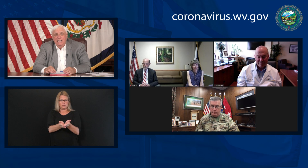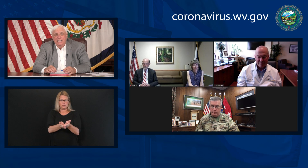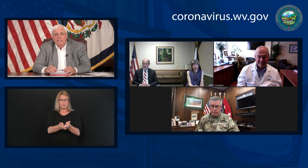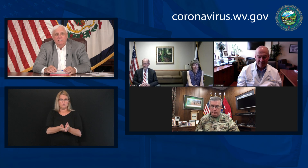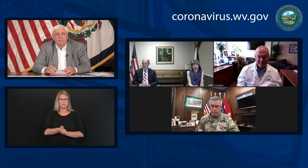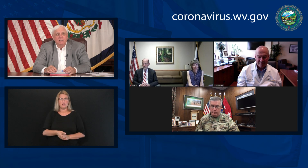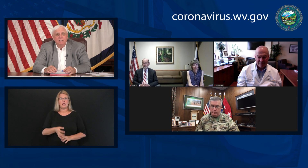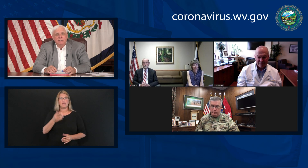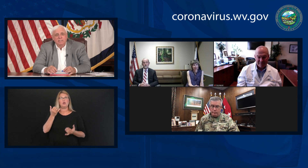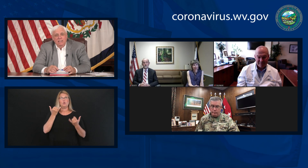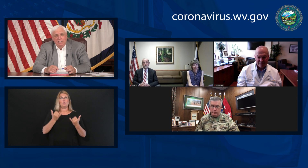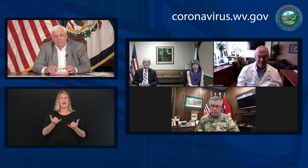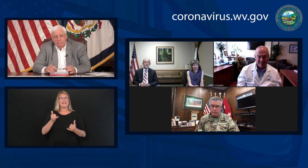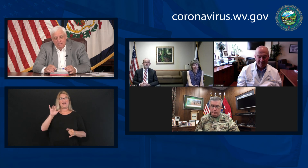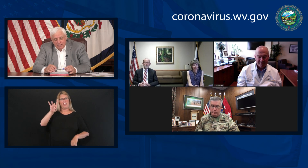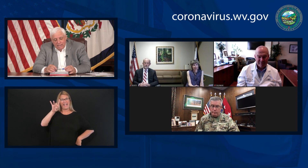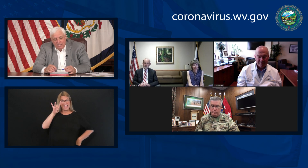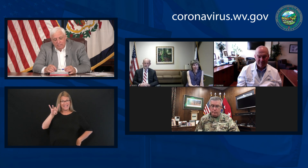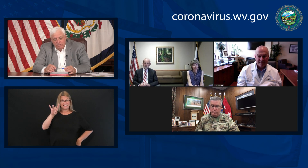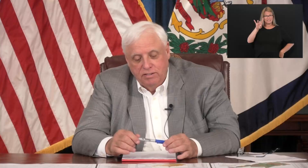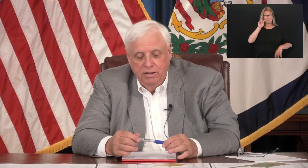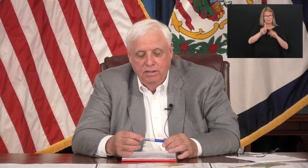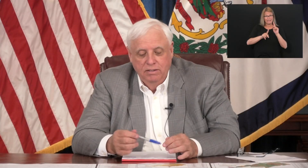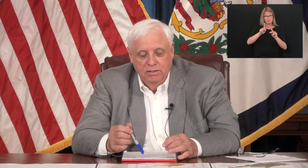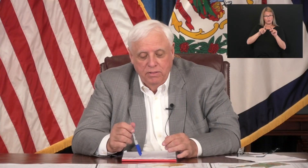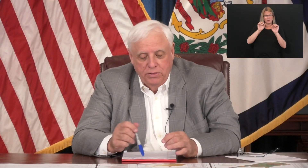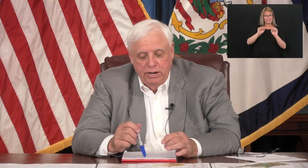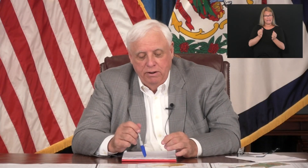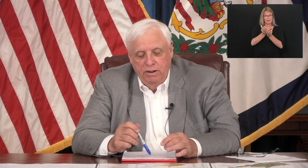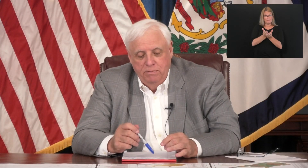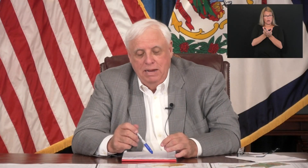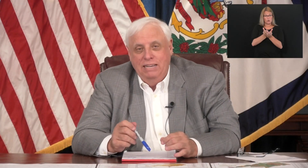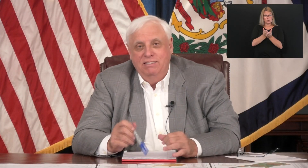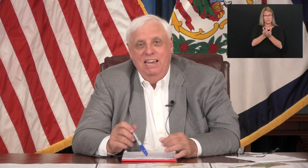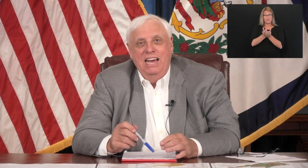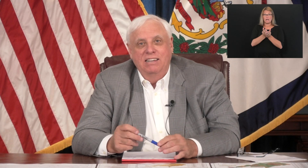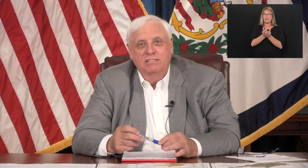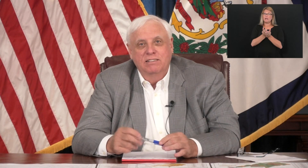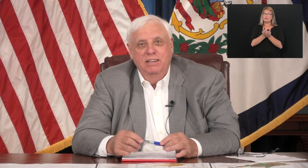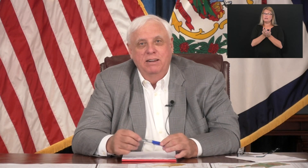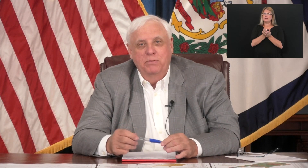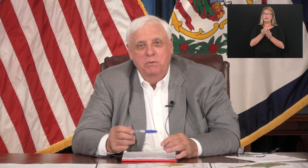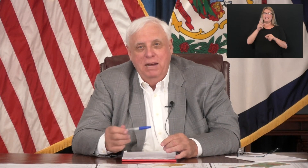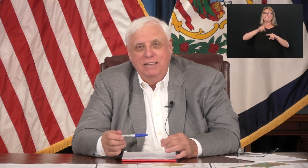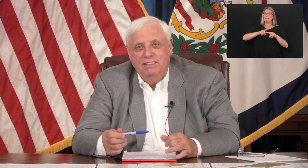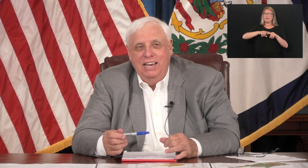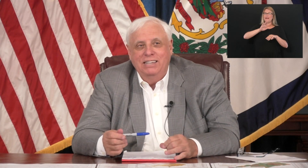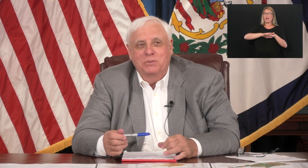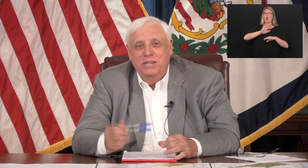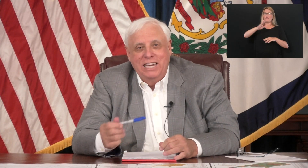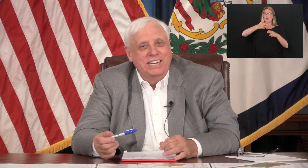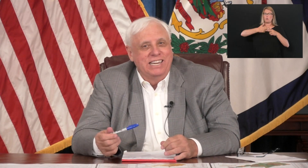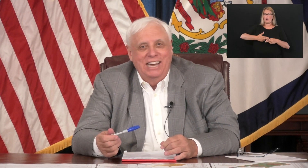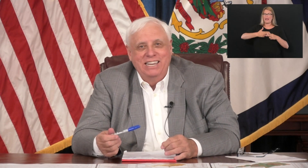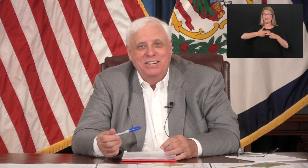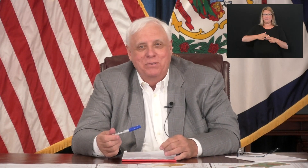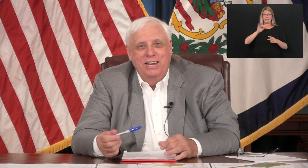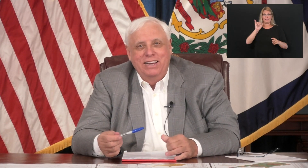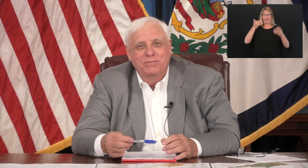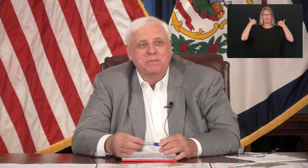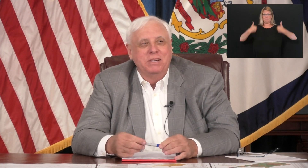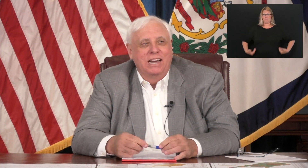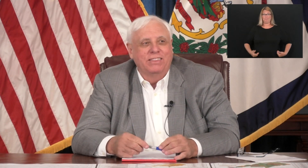number's 8. That is, unless they're of my size. And if they're my size, we can't get 8